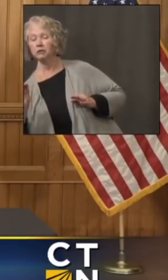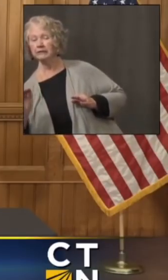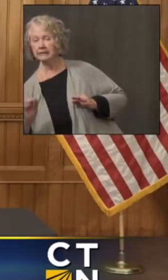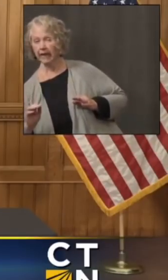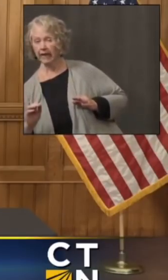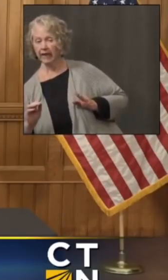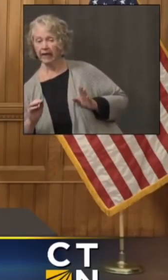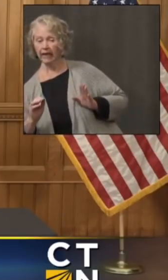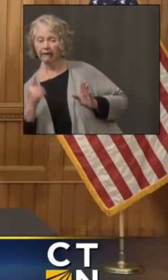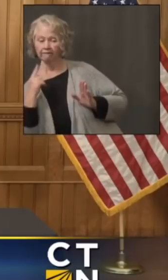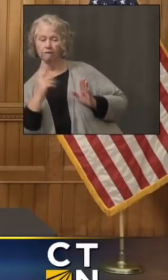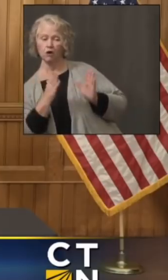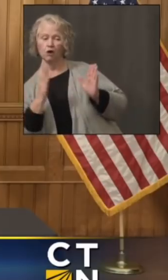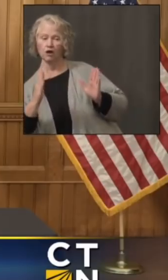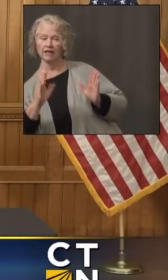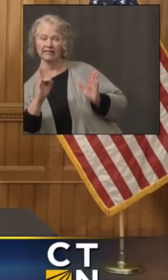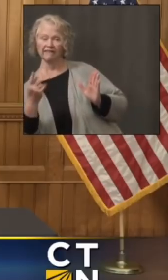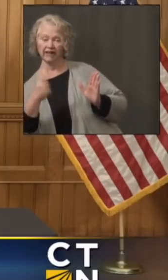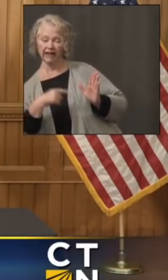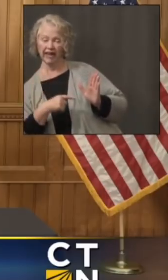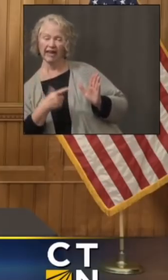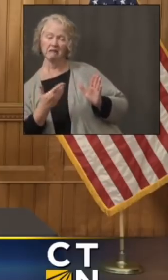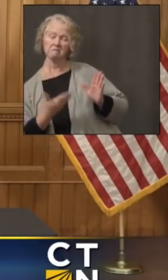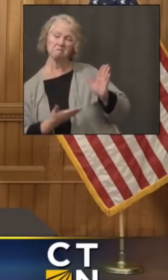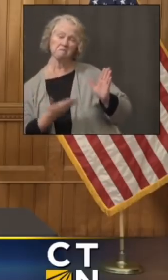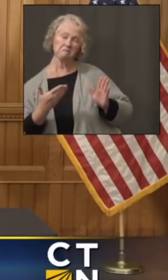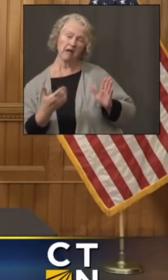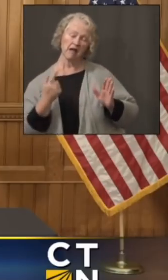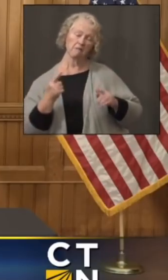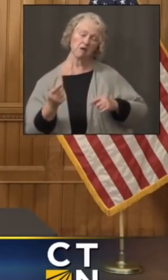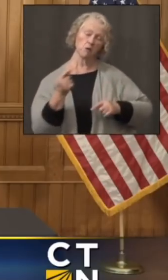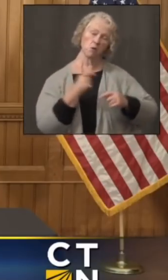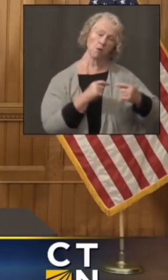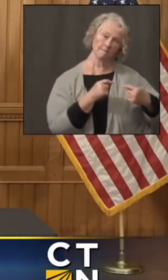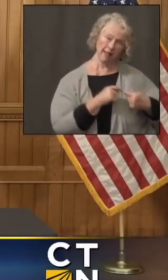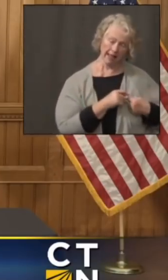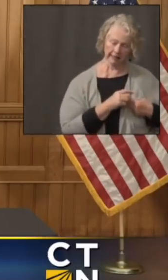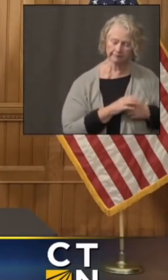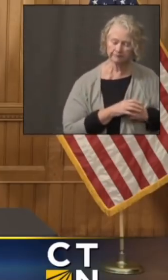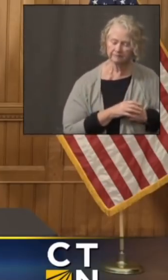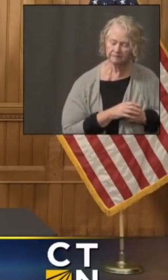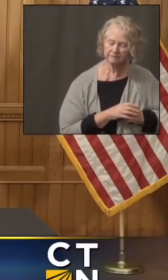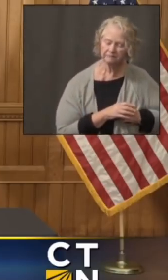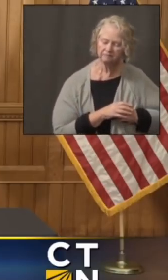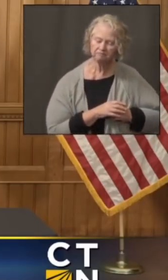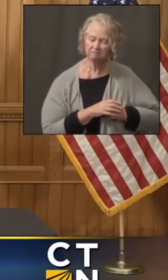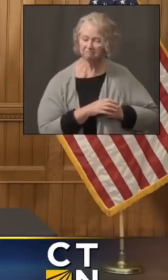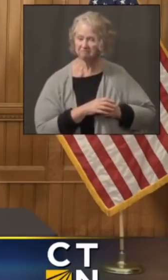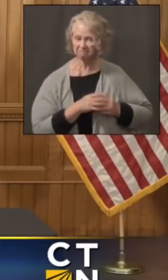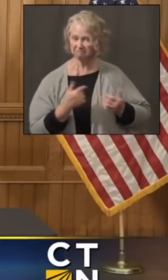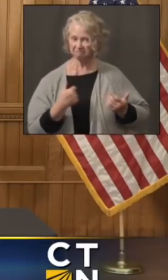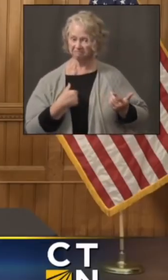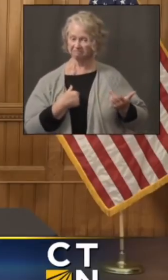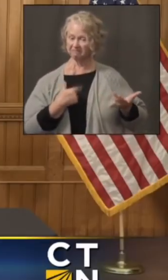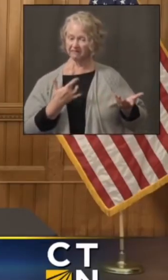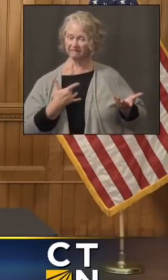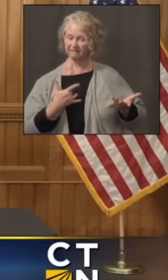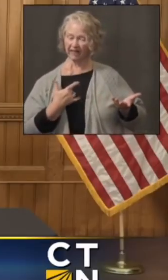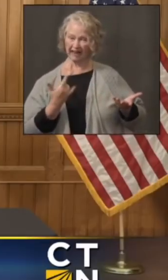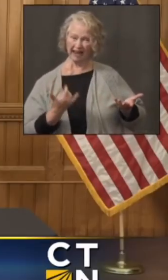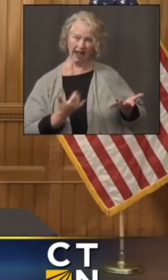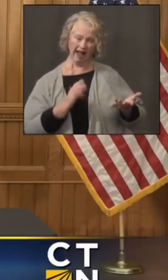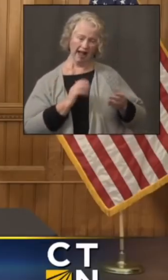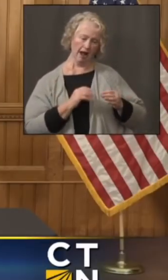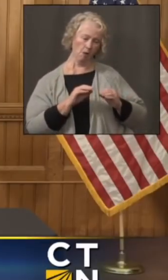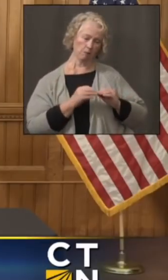a 7-day span, we'd start to talk about rolling back reopening. By my numbers, we're now at 3.1% over the last